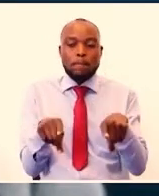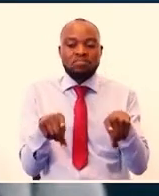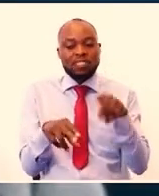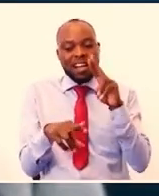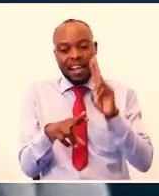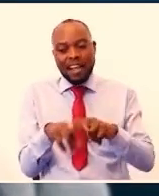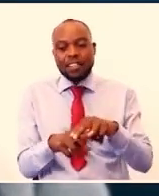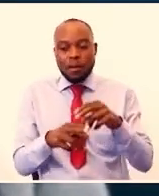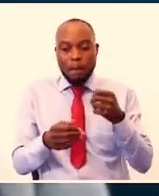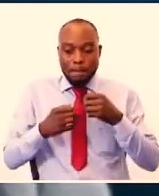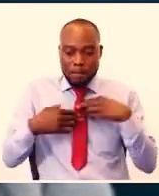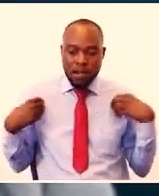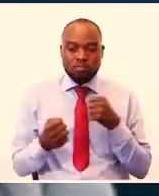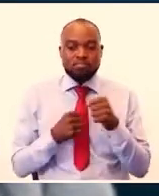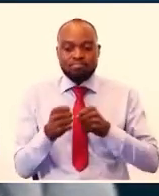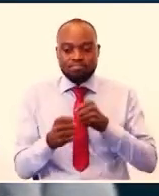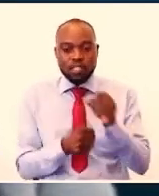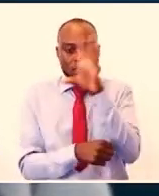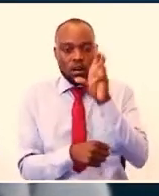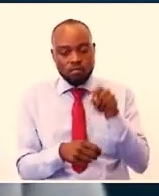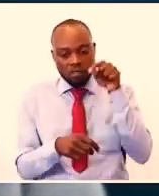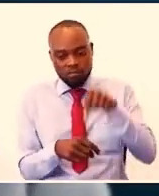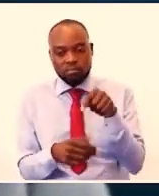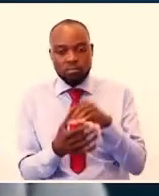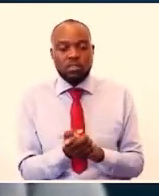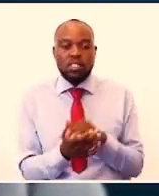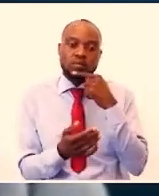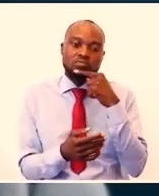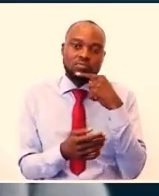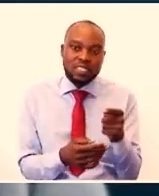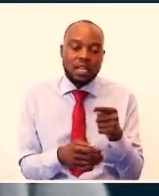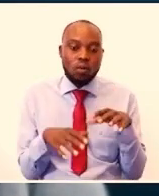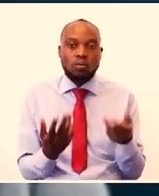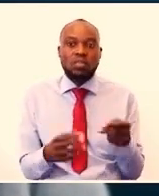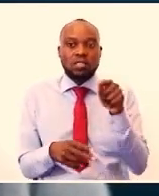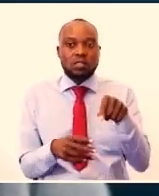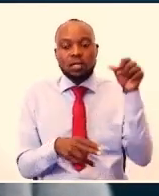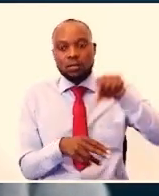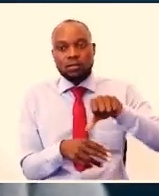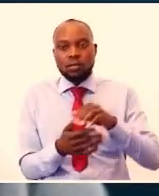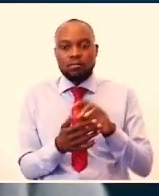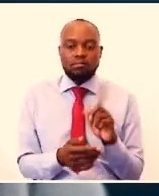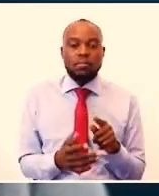chance and that we are not disadvantaging future generations by